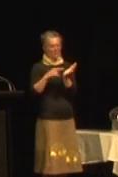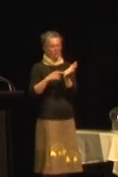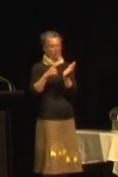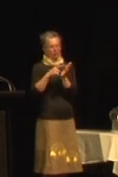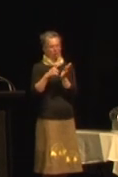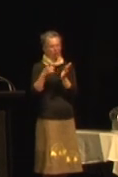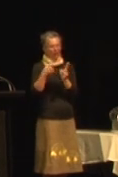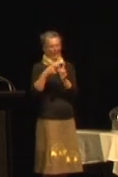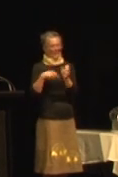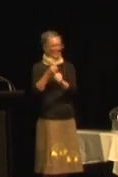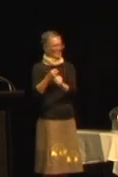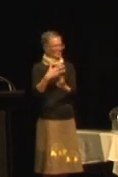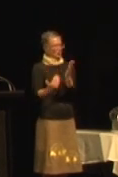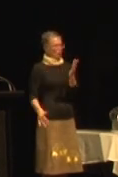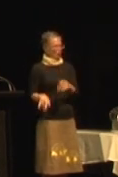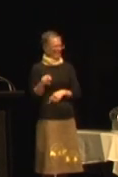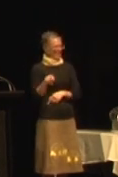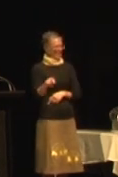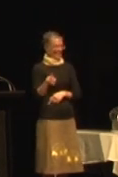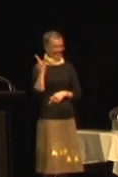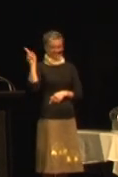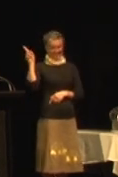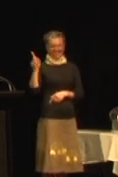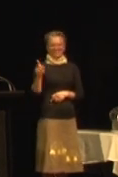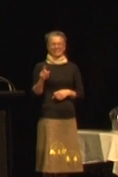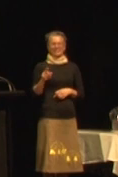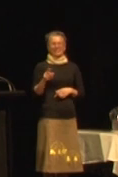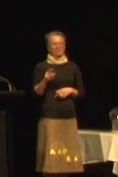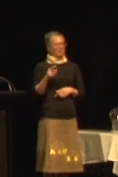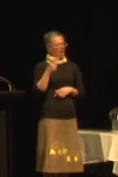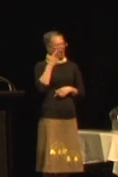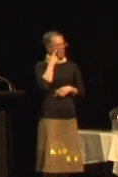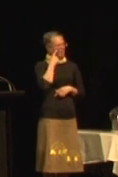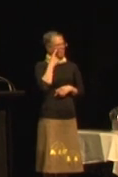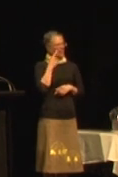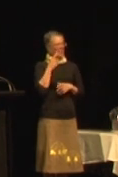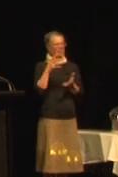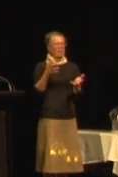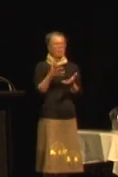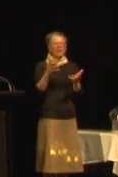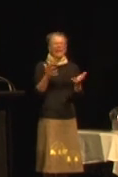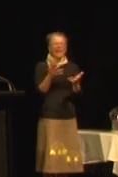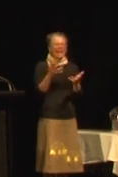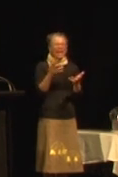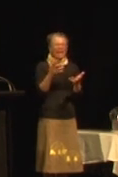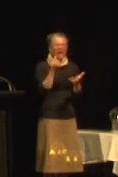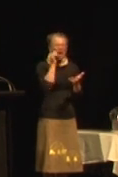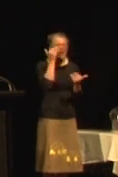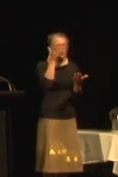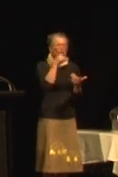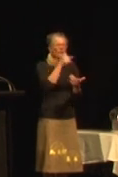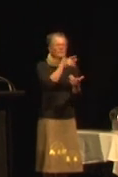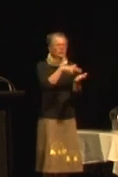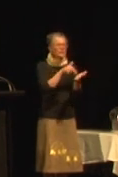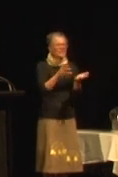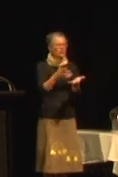in Scandinavia and around the world. That's Pippi riding a horse. I think they're playing Don't Touch the Floor. Do you play that in New Zealand?